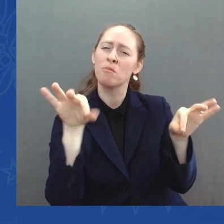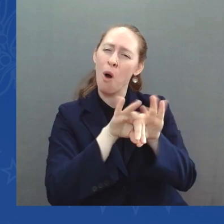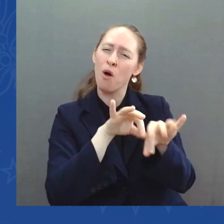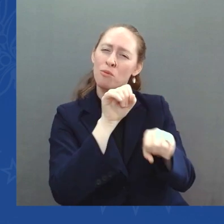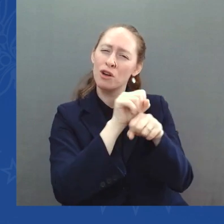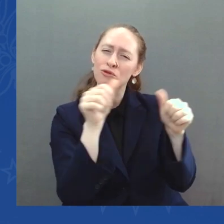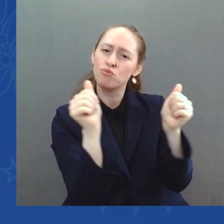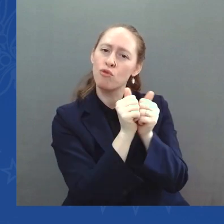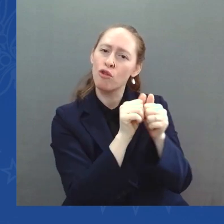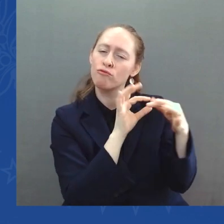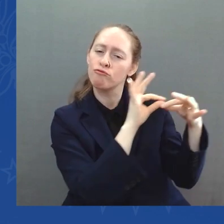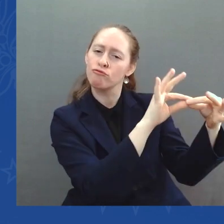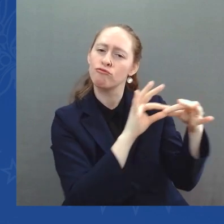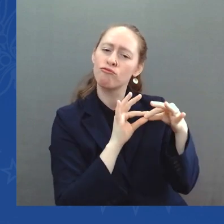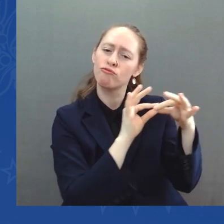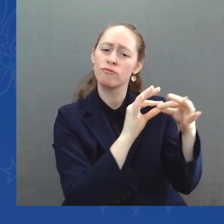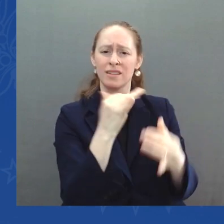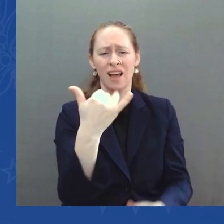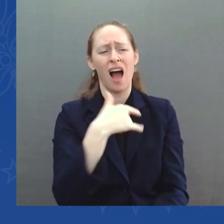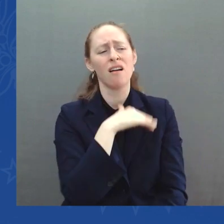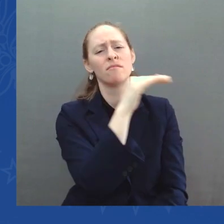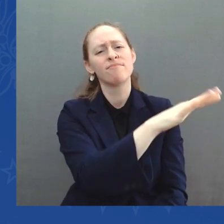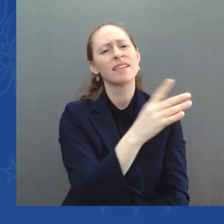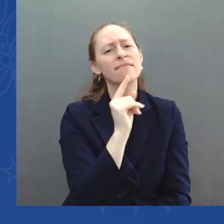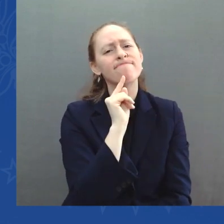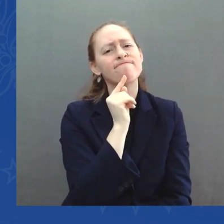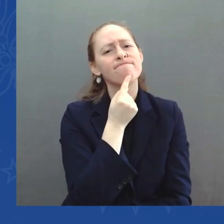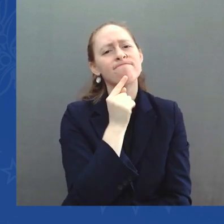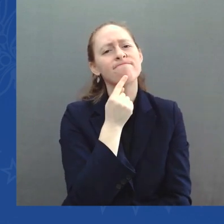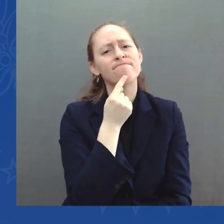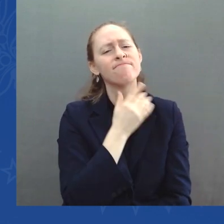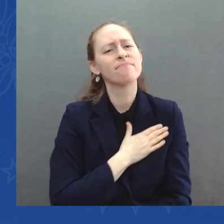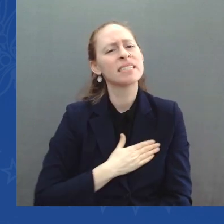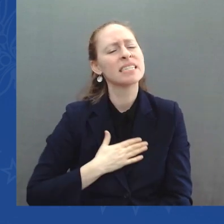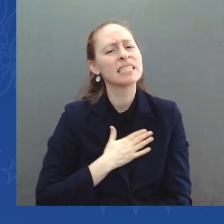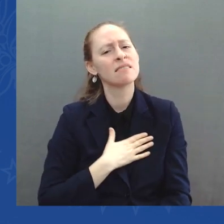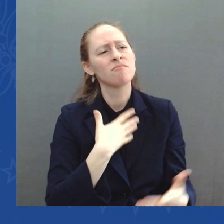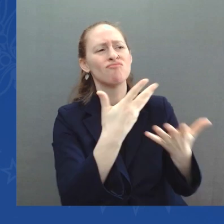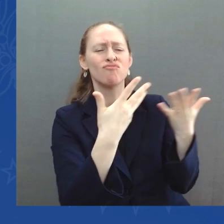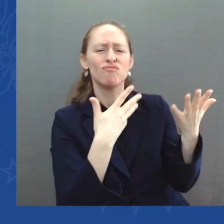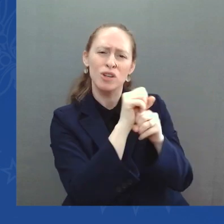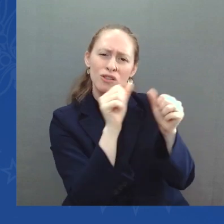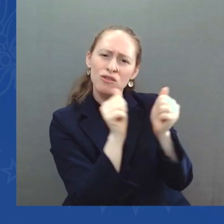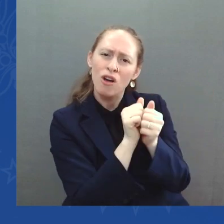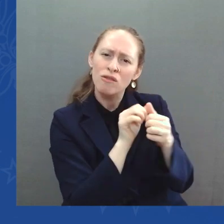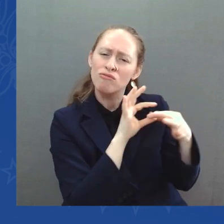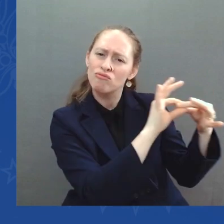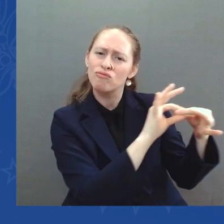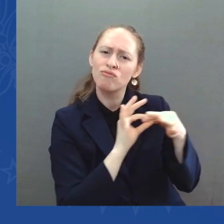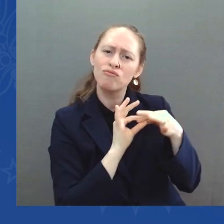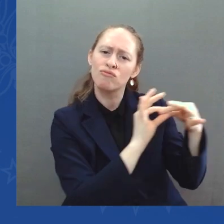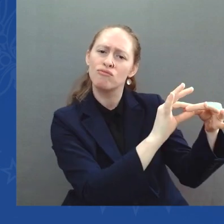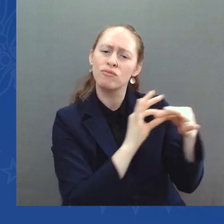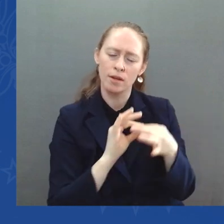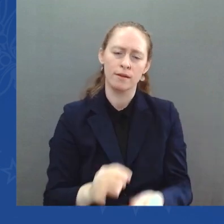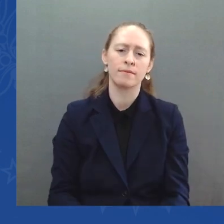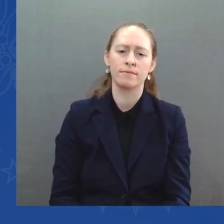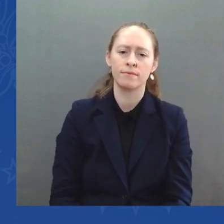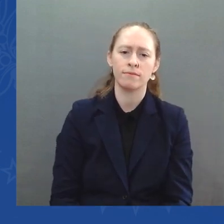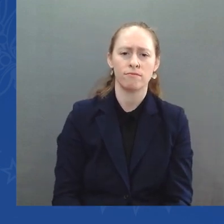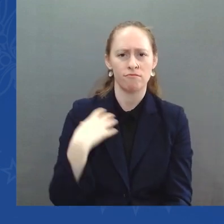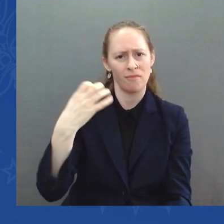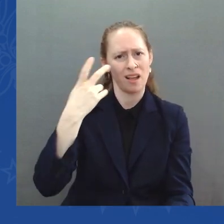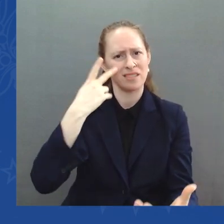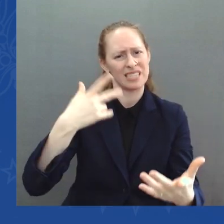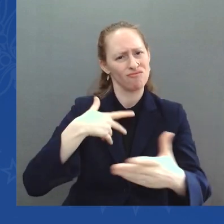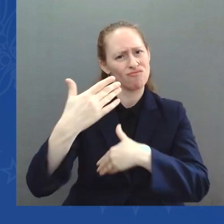united. Let's continue to pull together. Let's get this done. Thank you, and God bless you all, and may God protect our